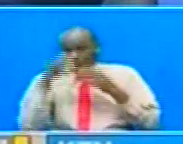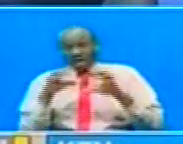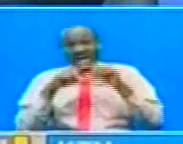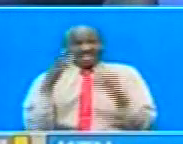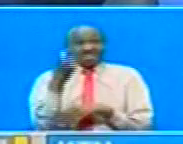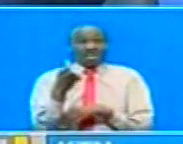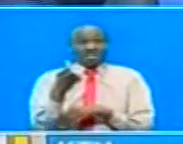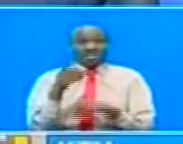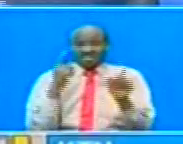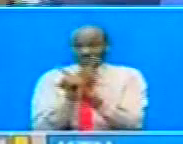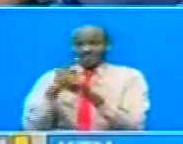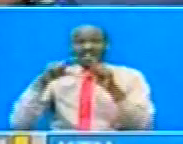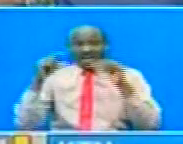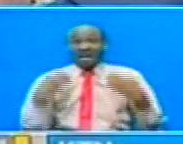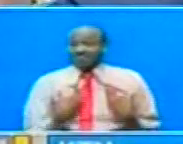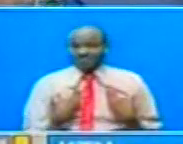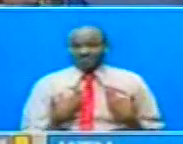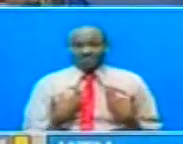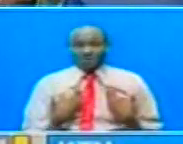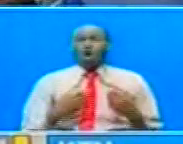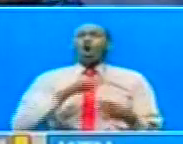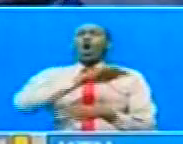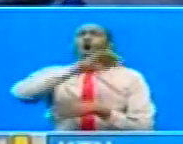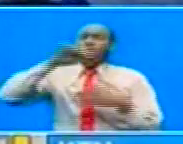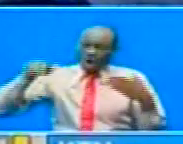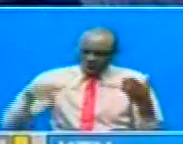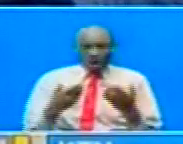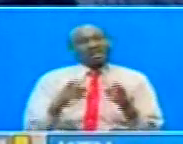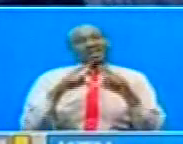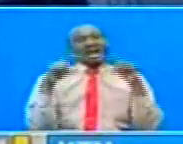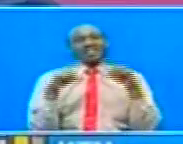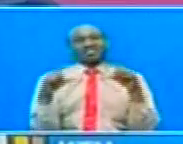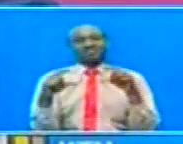question we're getting from so many of our viewers. All of them will be